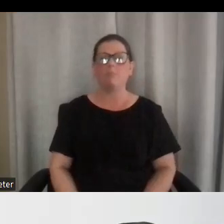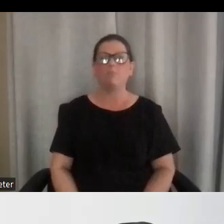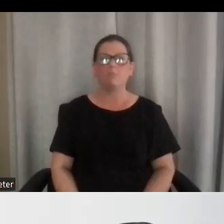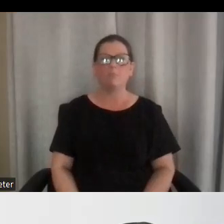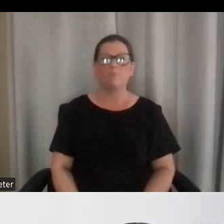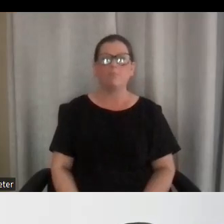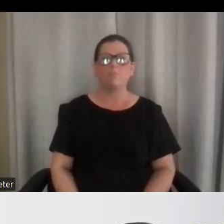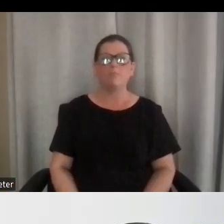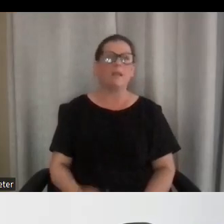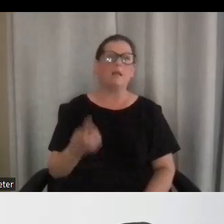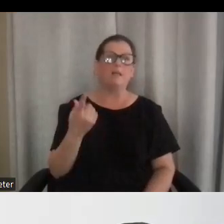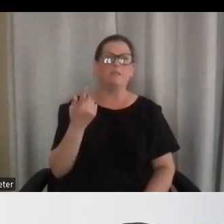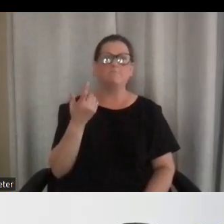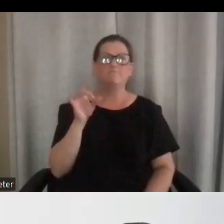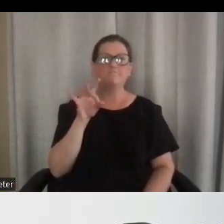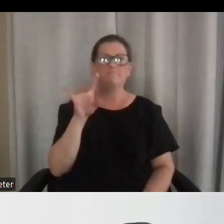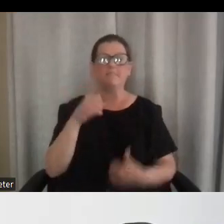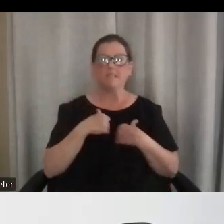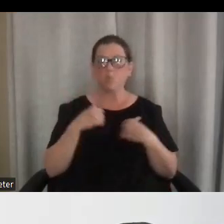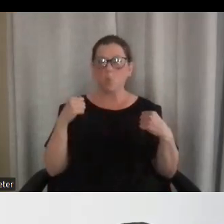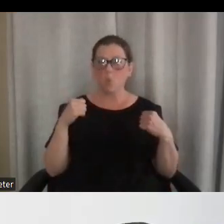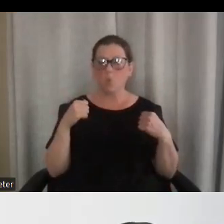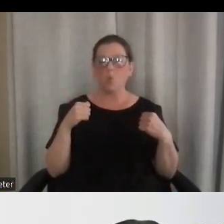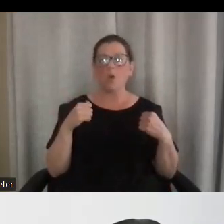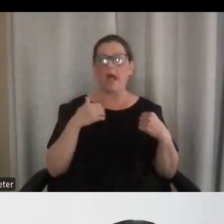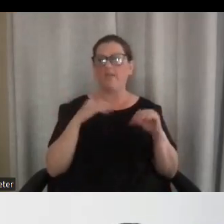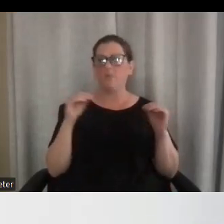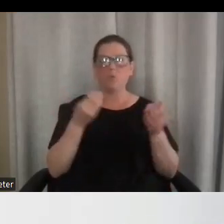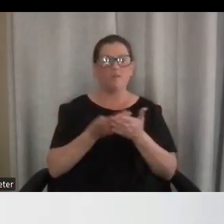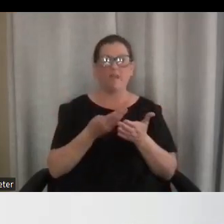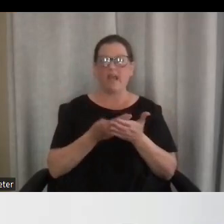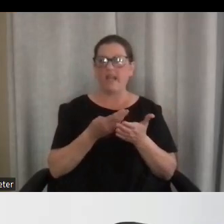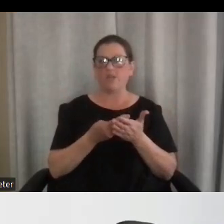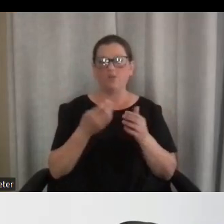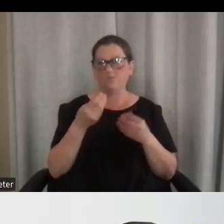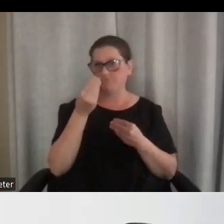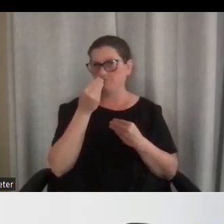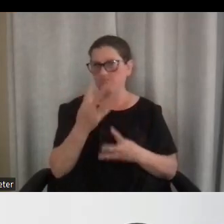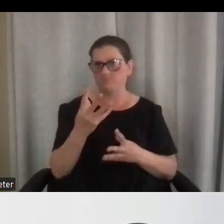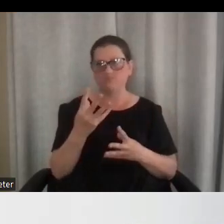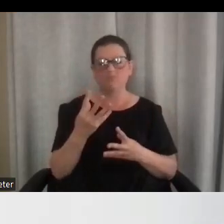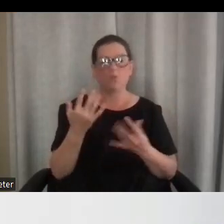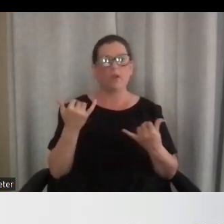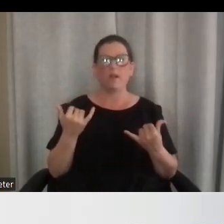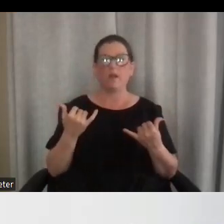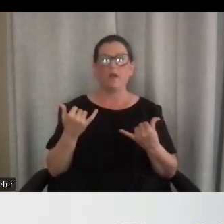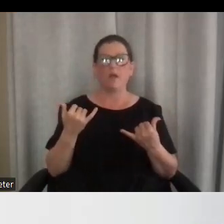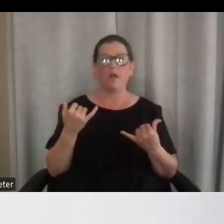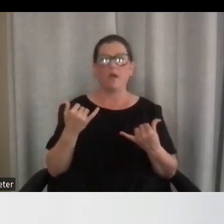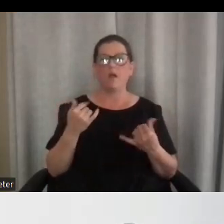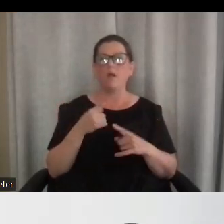So quickly, just to acknowledge that I do not have any financial disclosures to report at this time, but